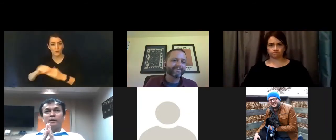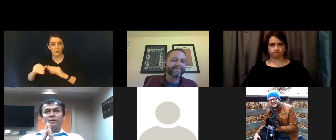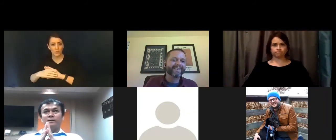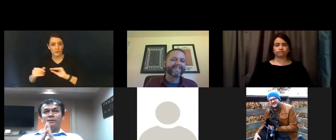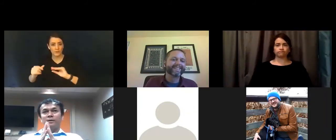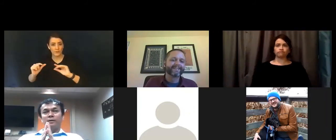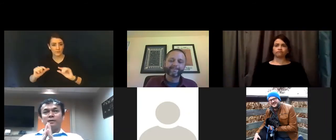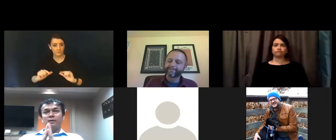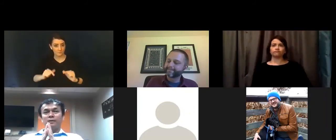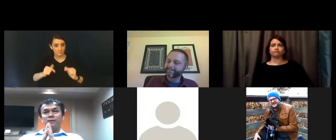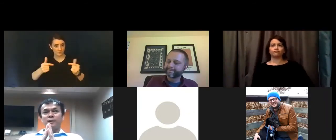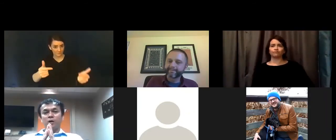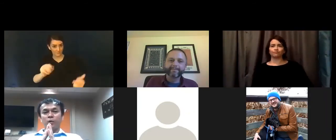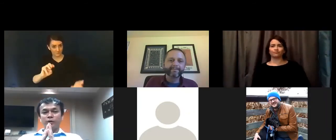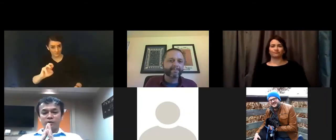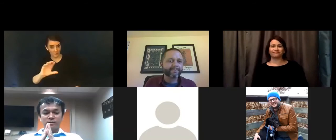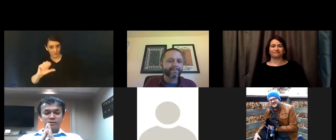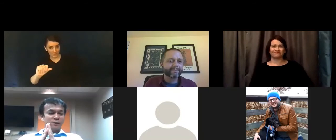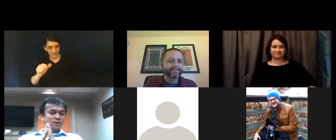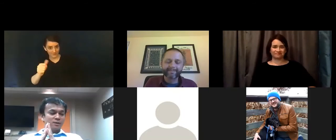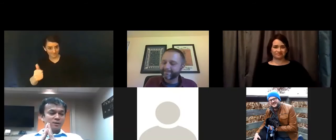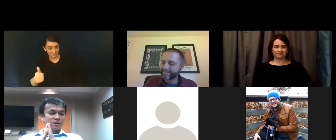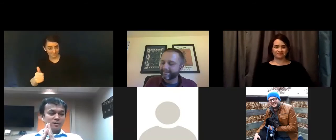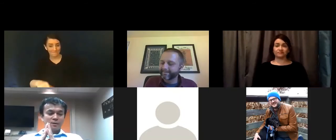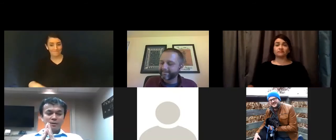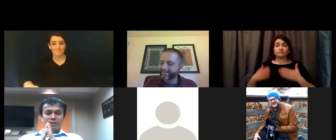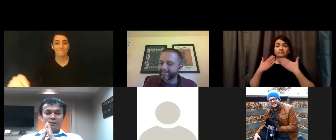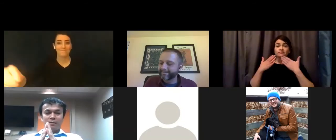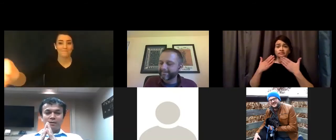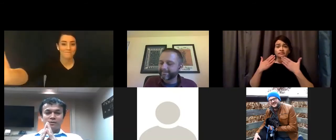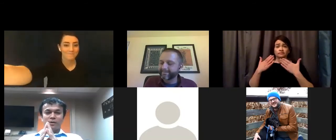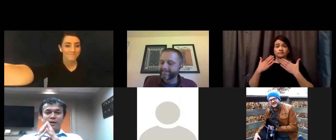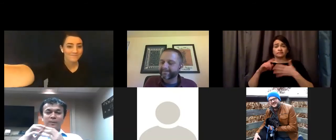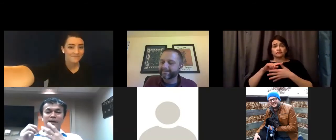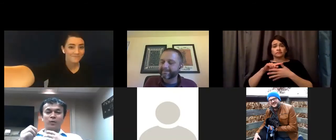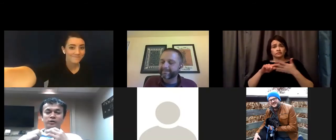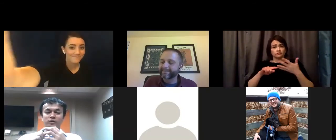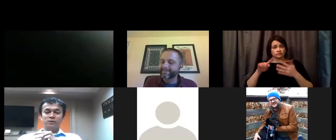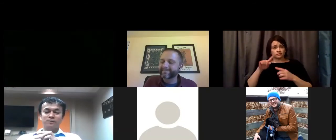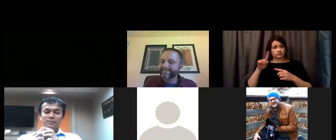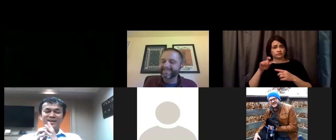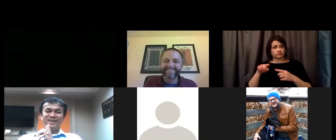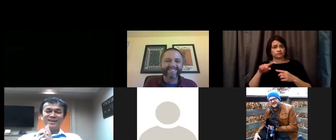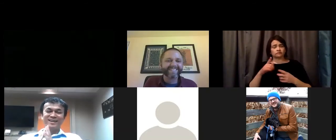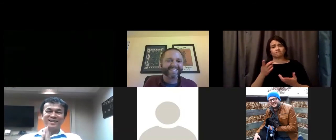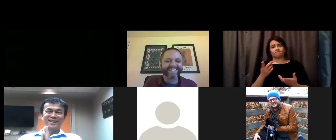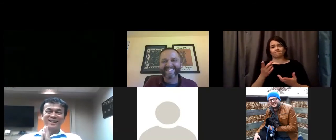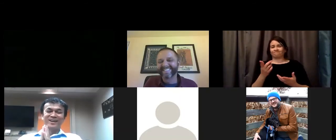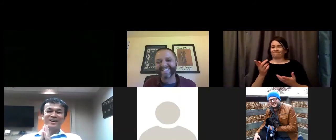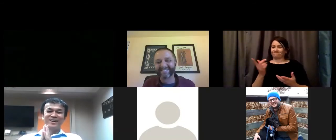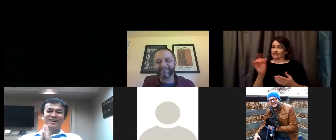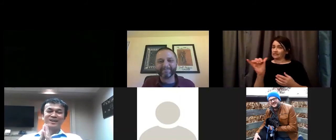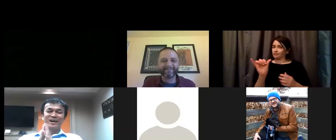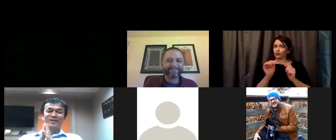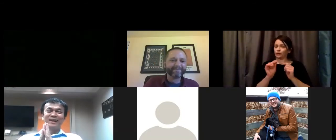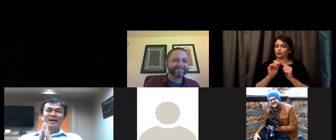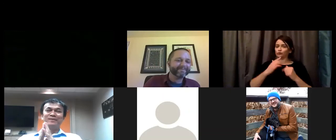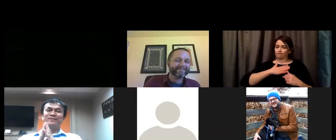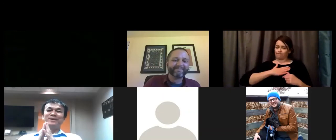you. These are questions, they're sort of like my questions.